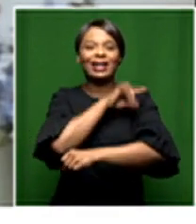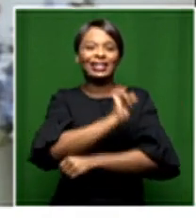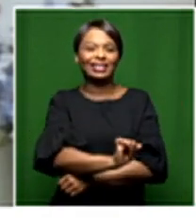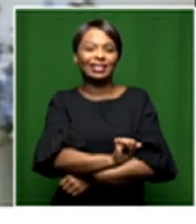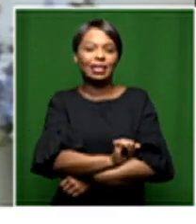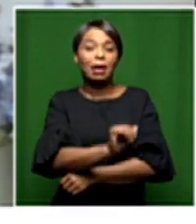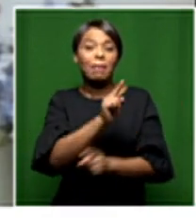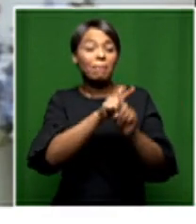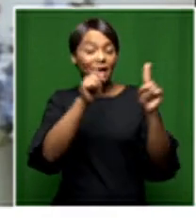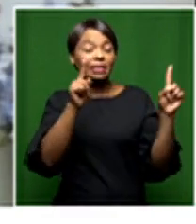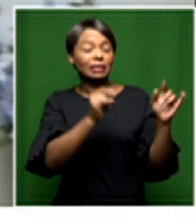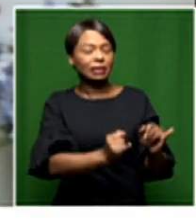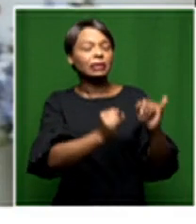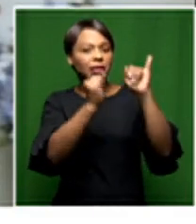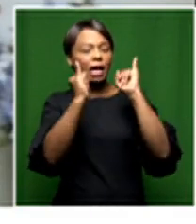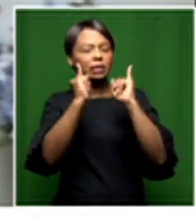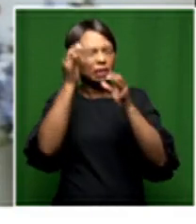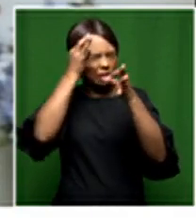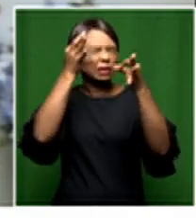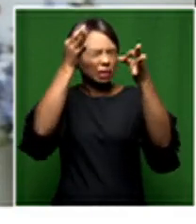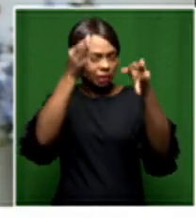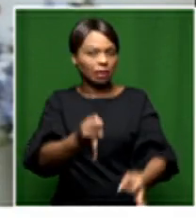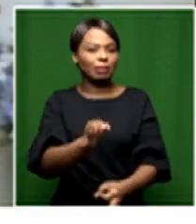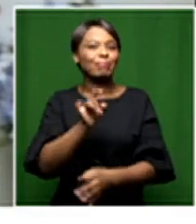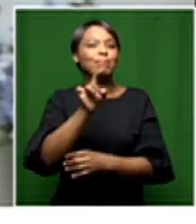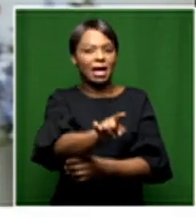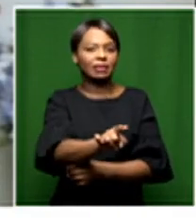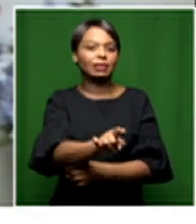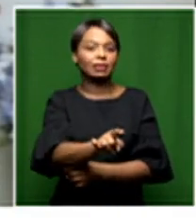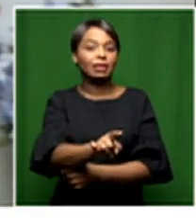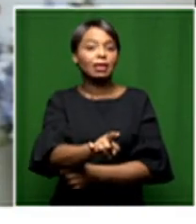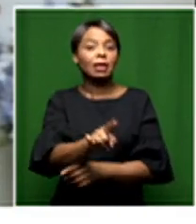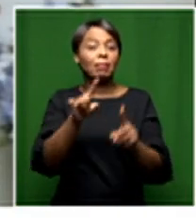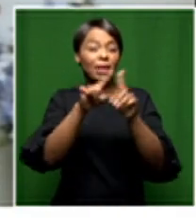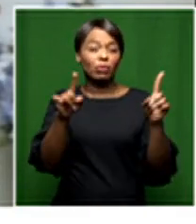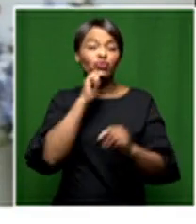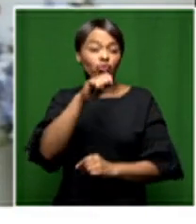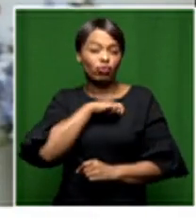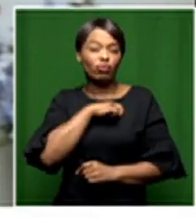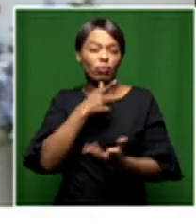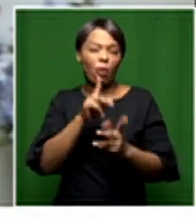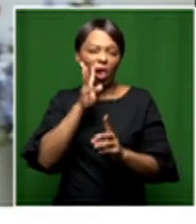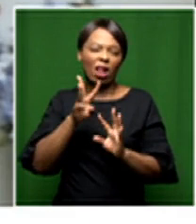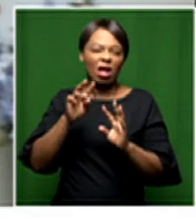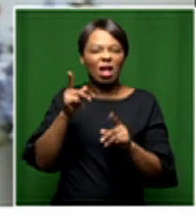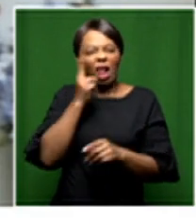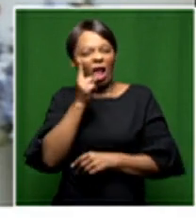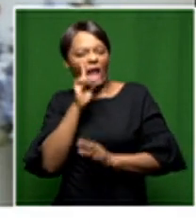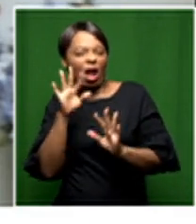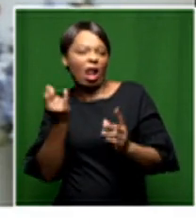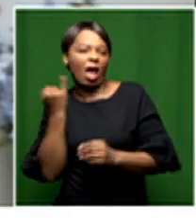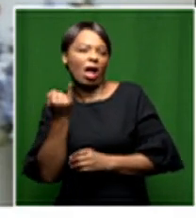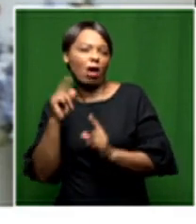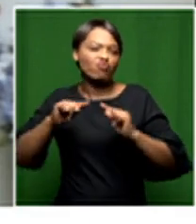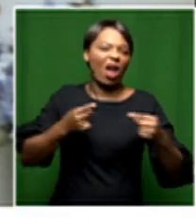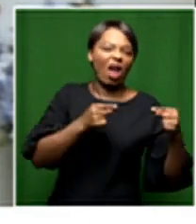be serious steps, and it will look like a battlefield in the ANC, both organizationally,